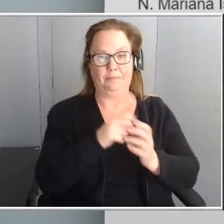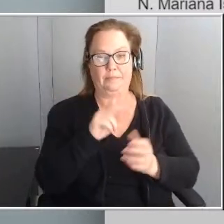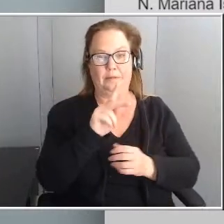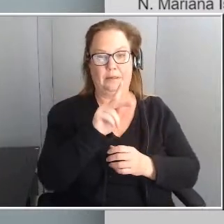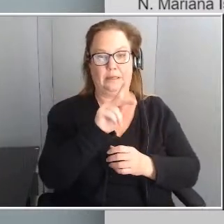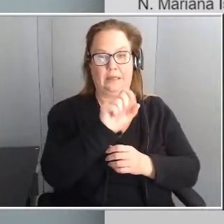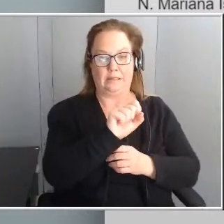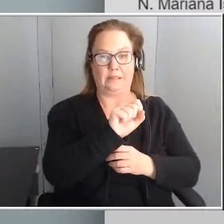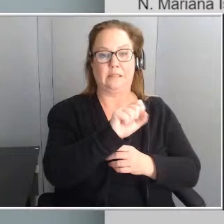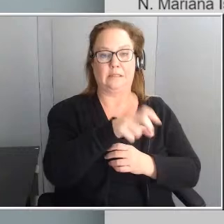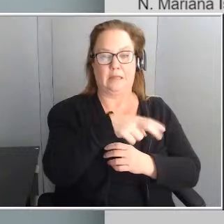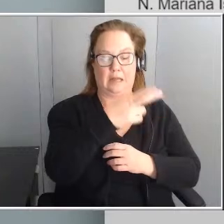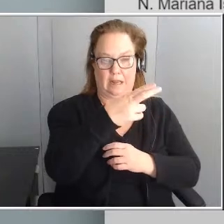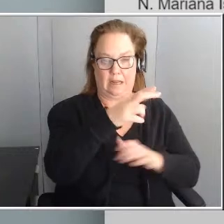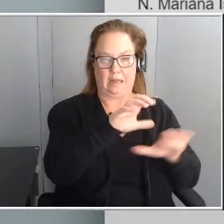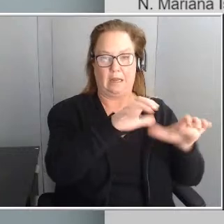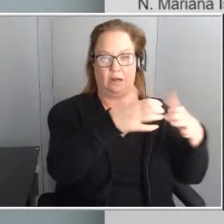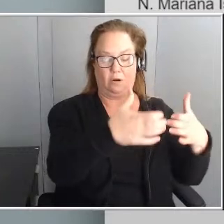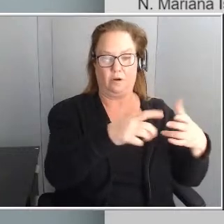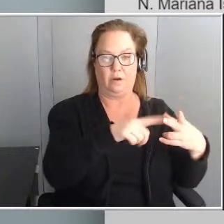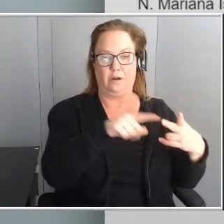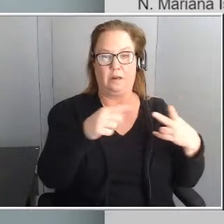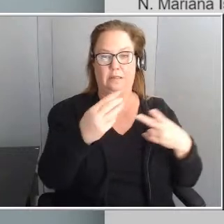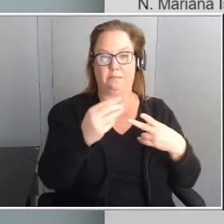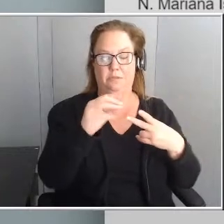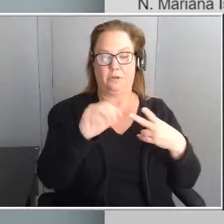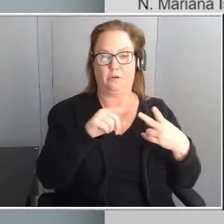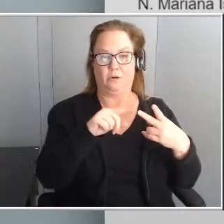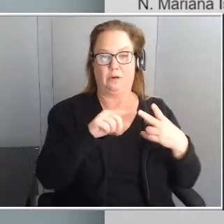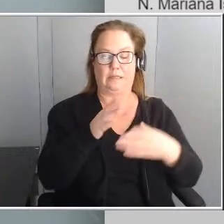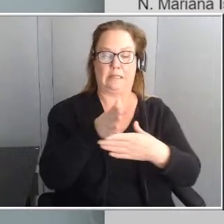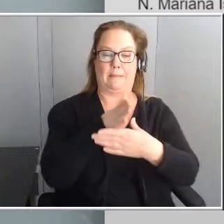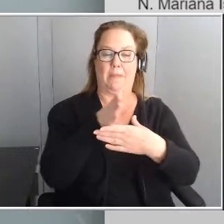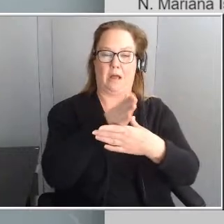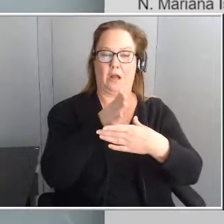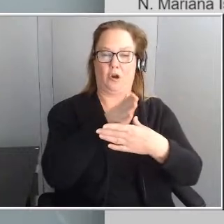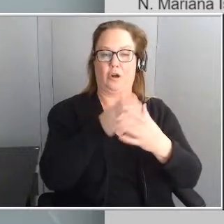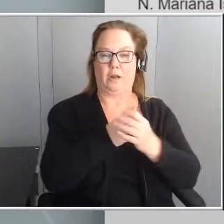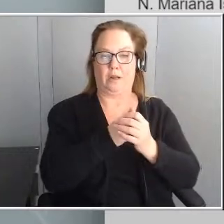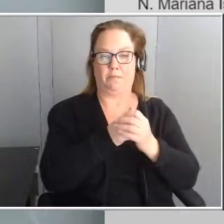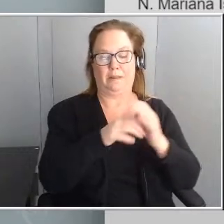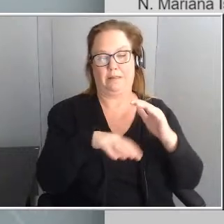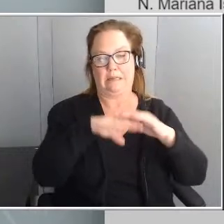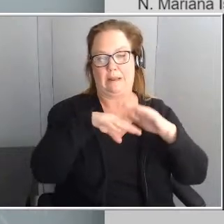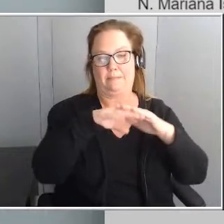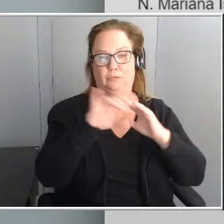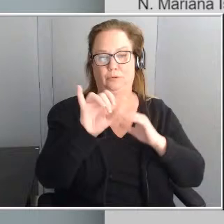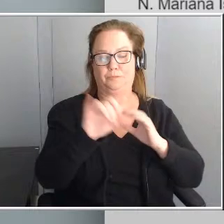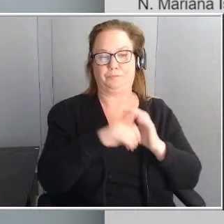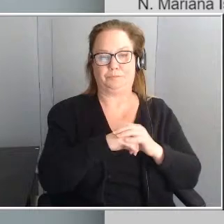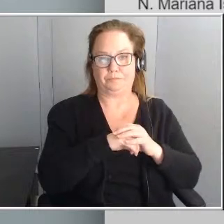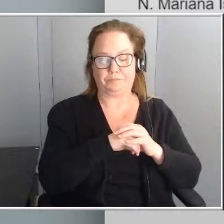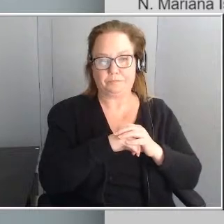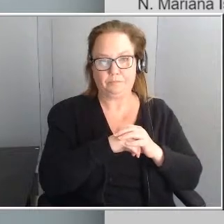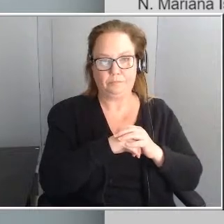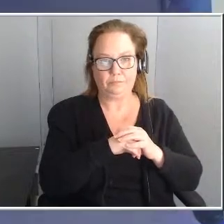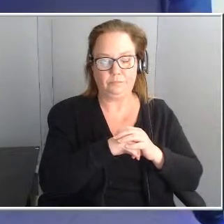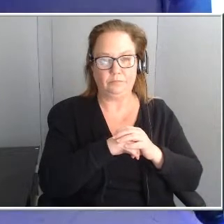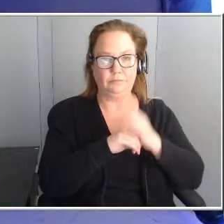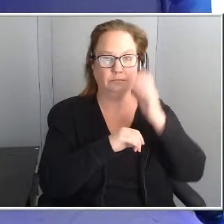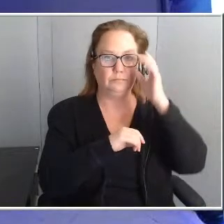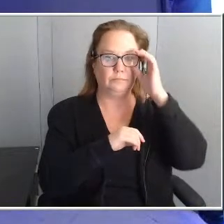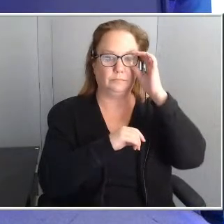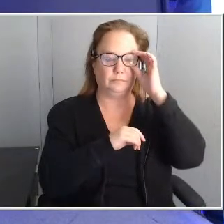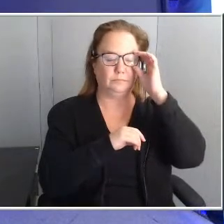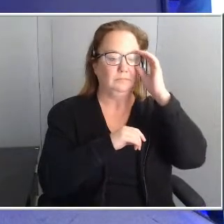high category right now, and our neighbor Missouri is in the moderate category, but right at the top of that. I would expect, and tell me